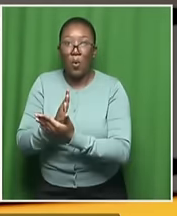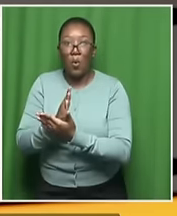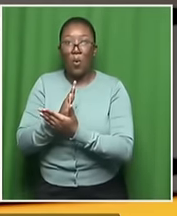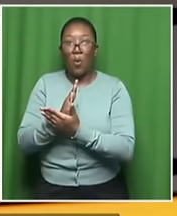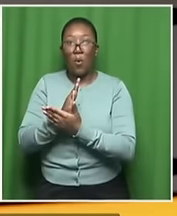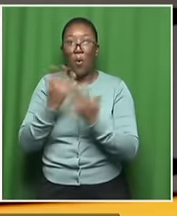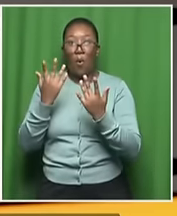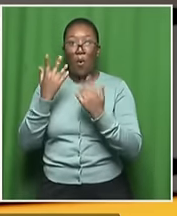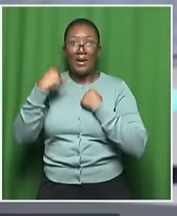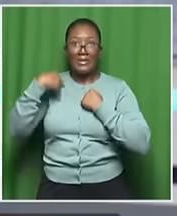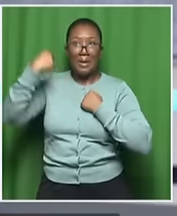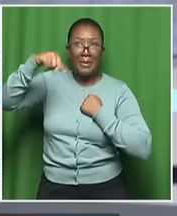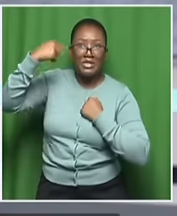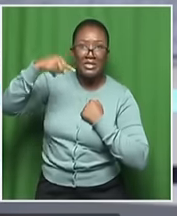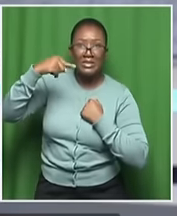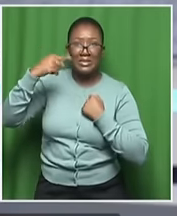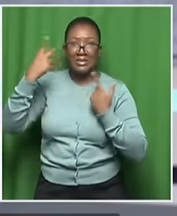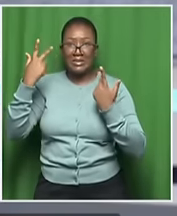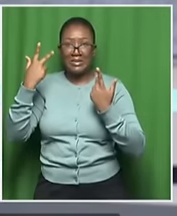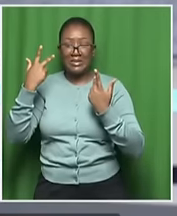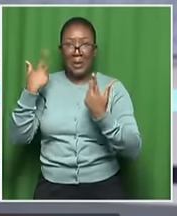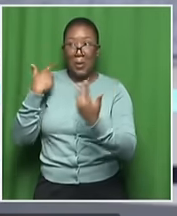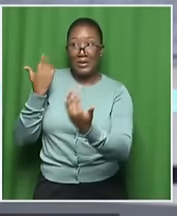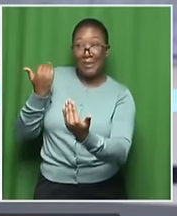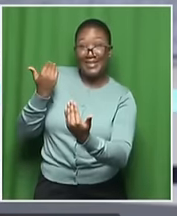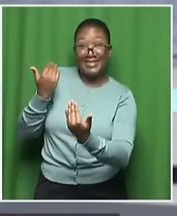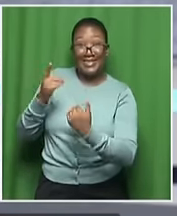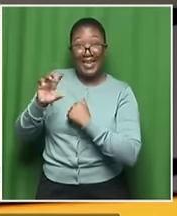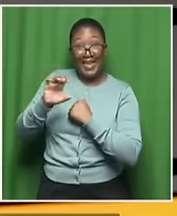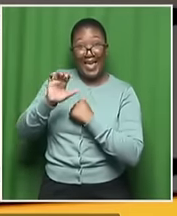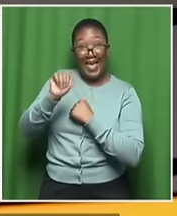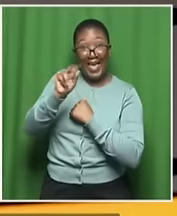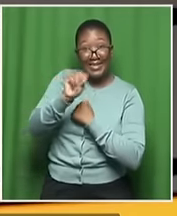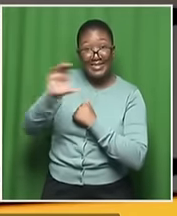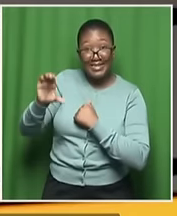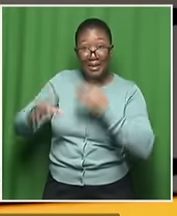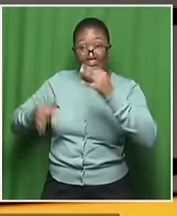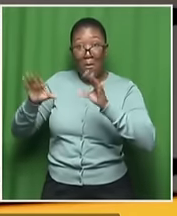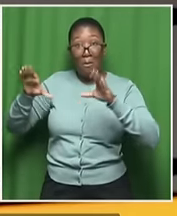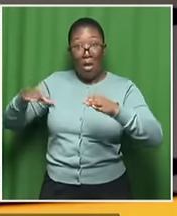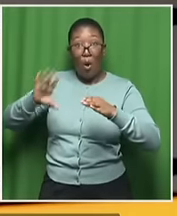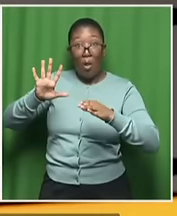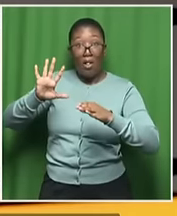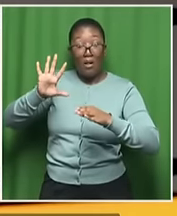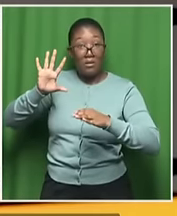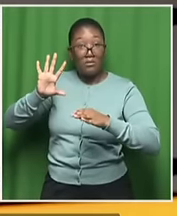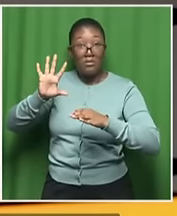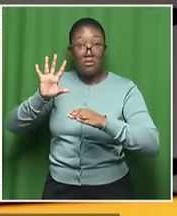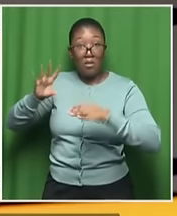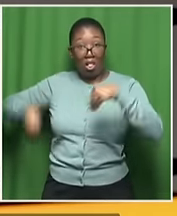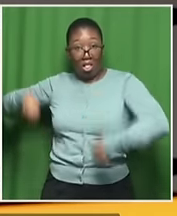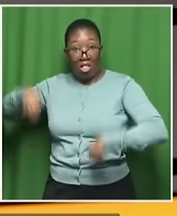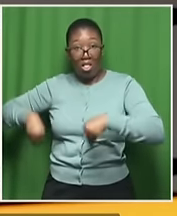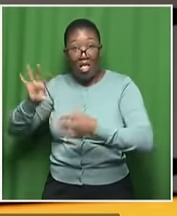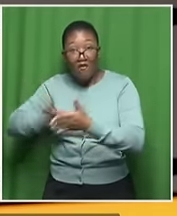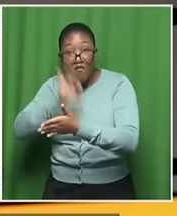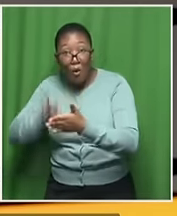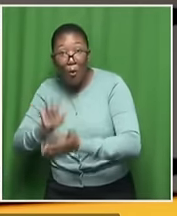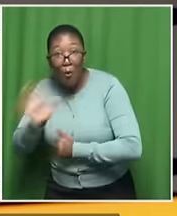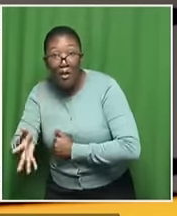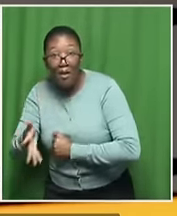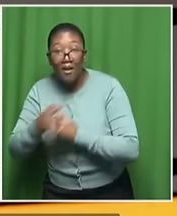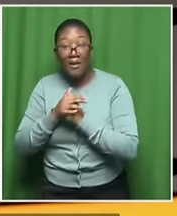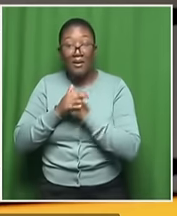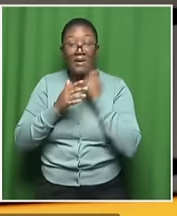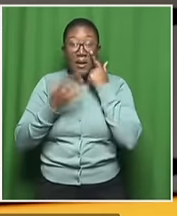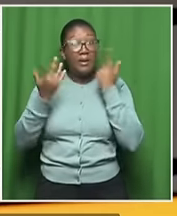What suspicion? Are you suspecting that the ANC will rig the vote? It's possible, of course. And I can give you examples. For instance, in